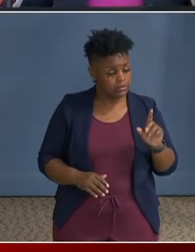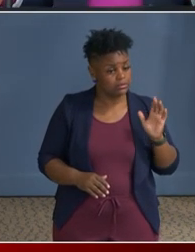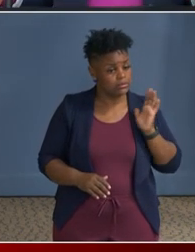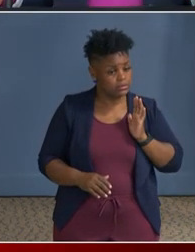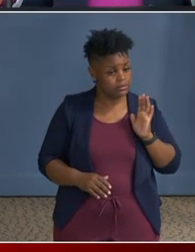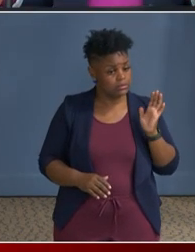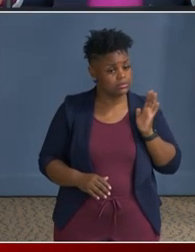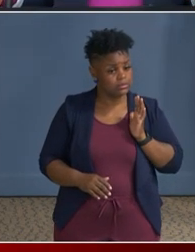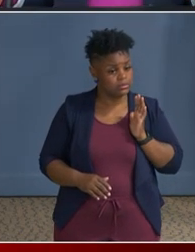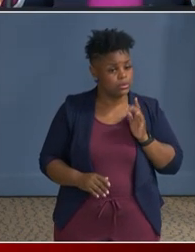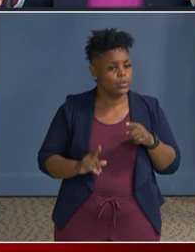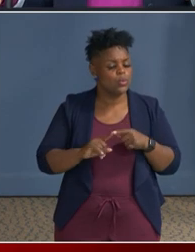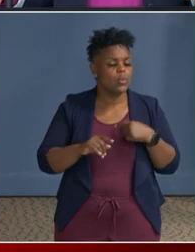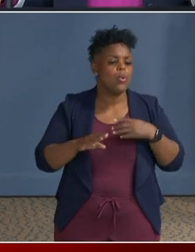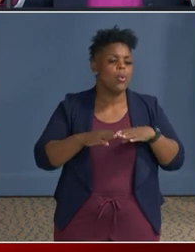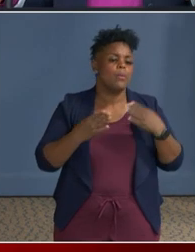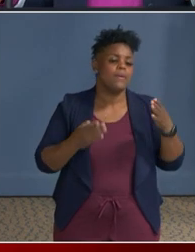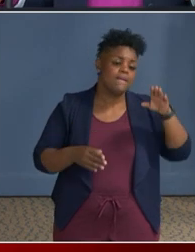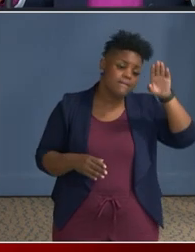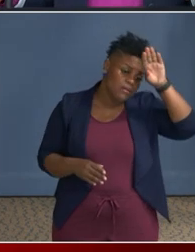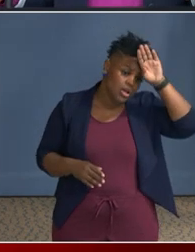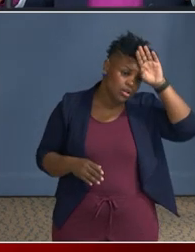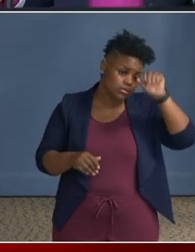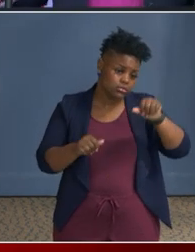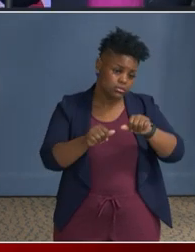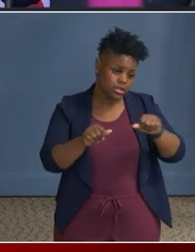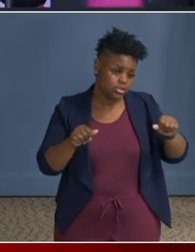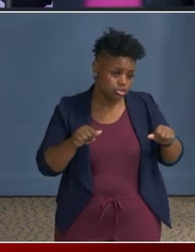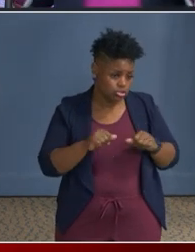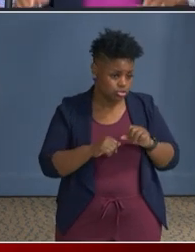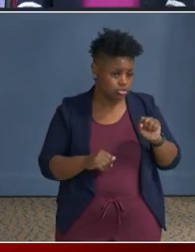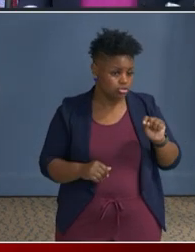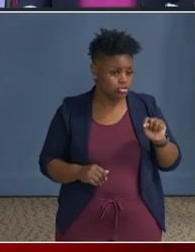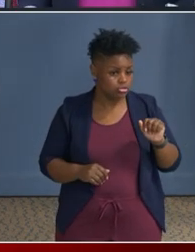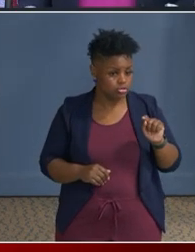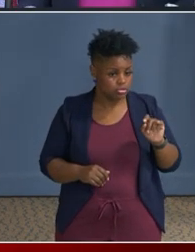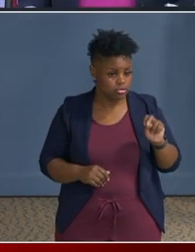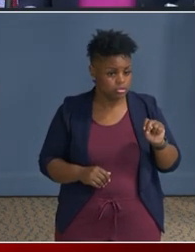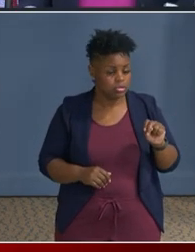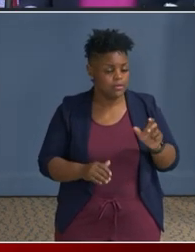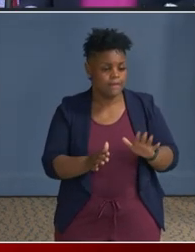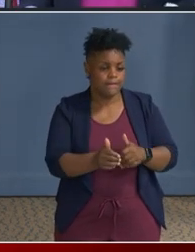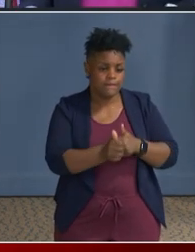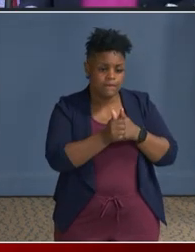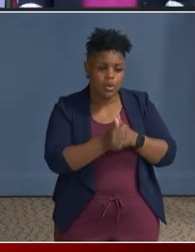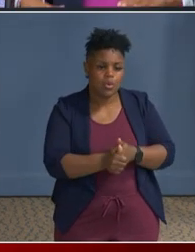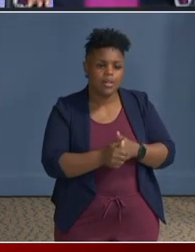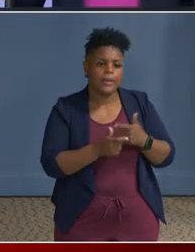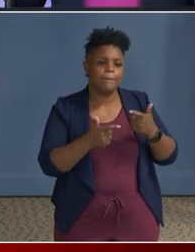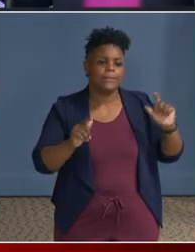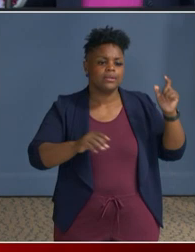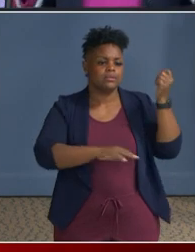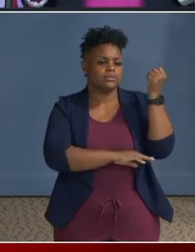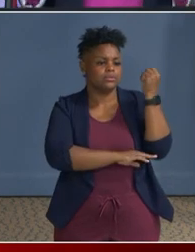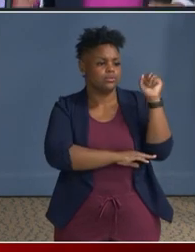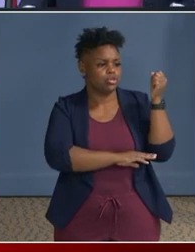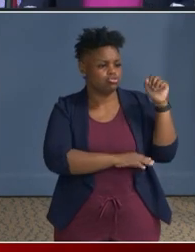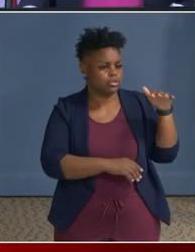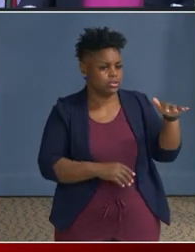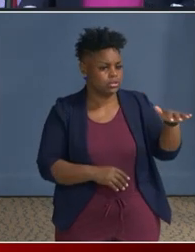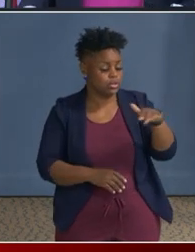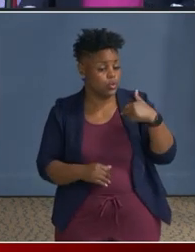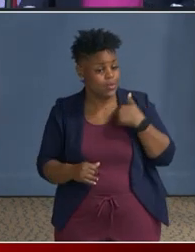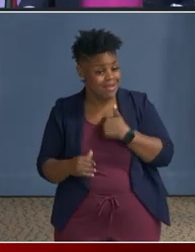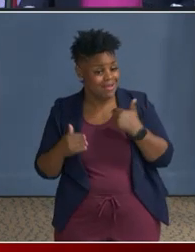opening up fire stations and following the big demonstrations at the beginning, we had an influx